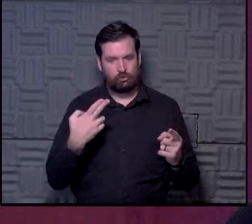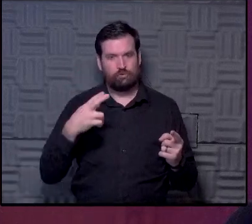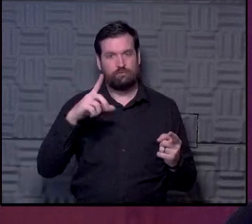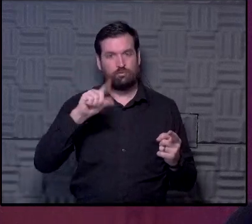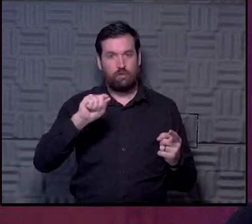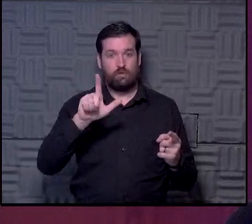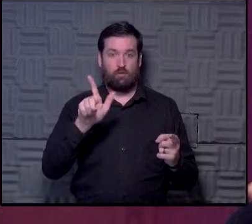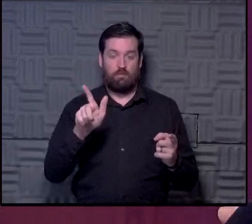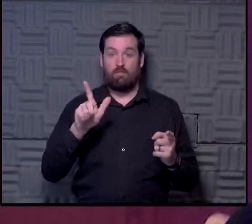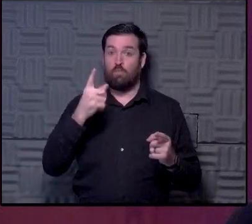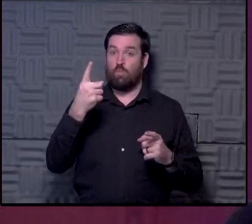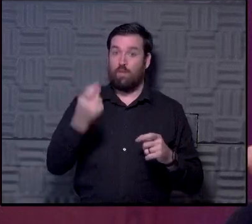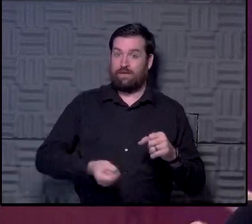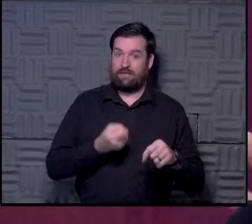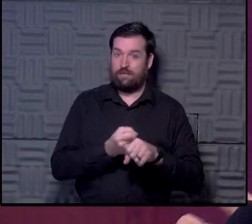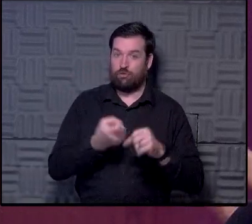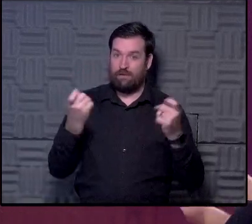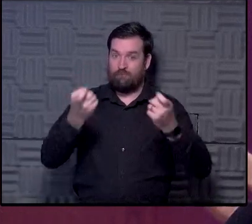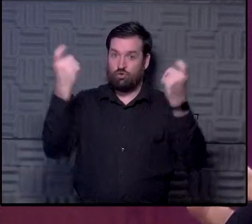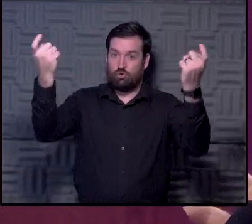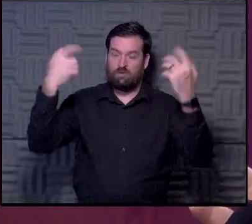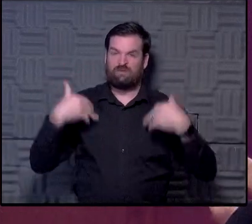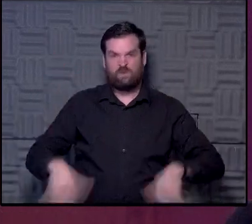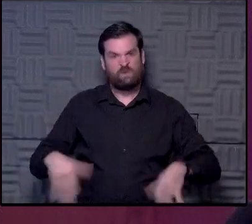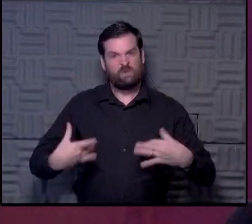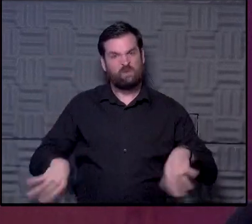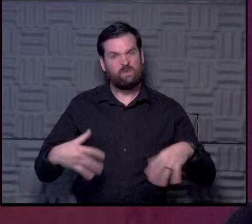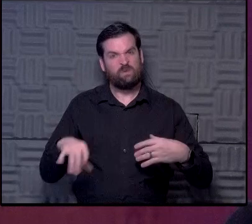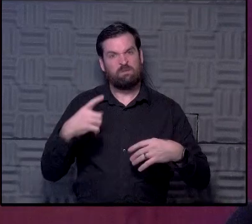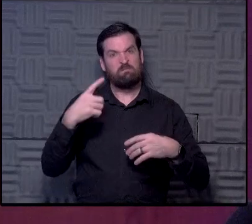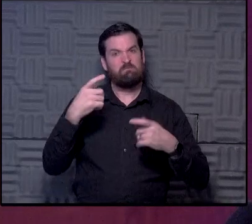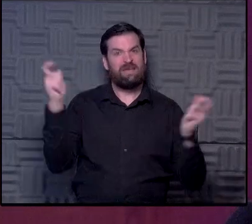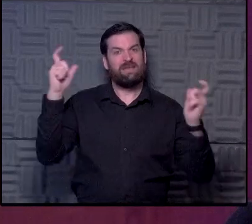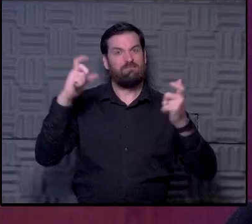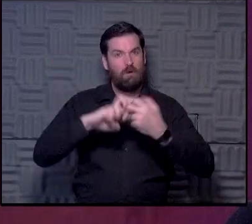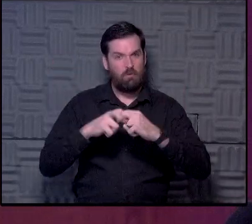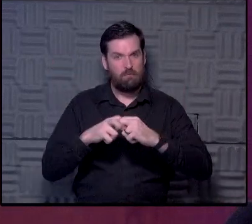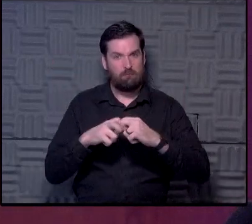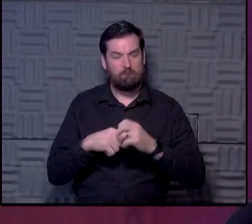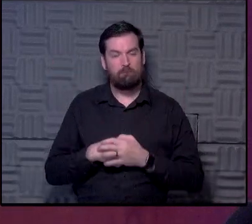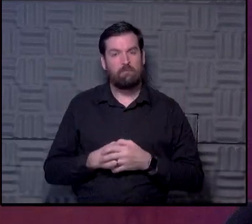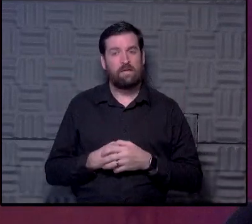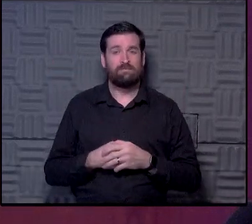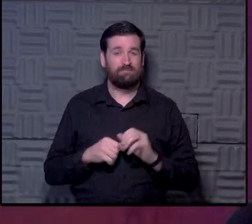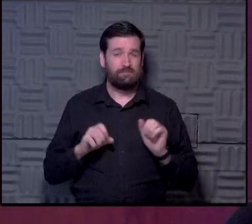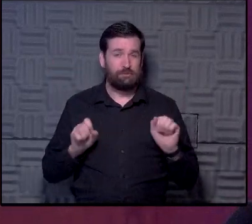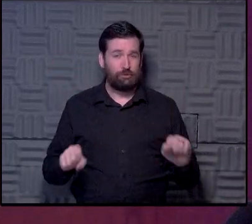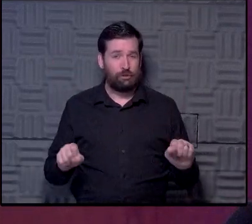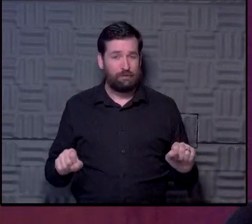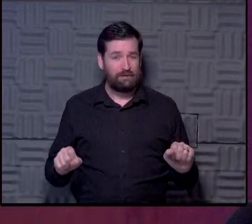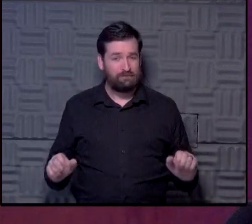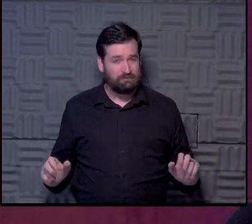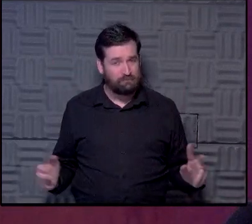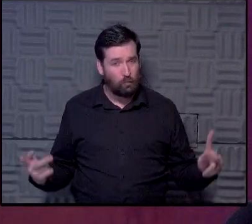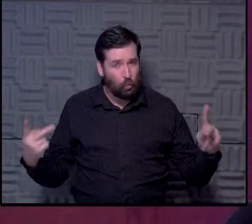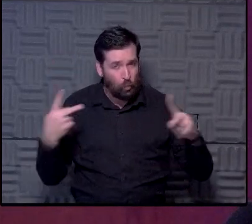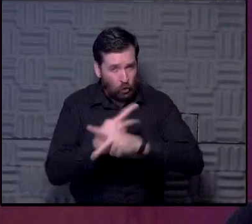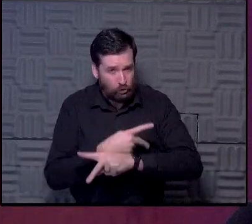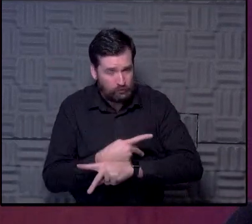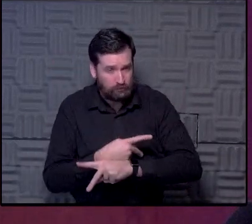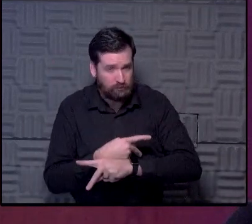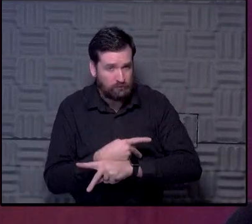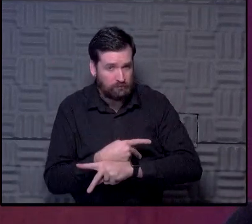be my 1-year anniversary of saying, hey, this is really a big problem here. That we could be a little bit even deeper into